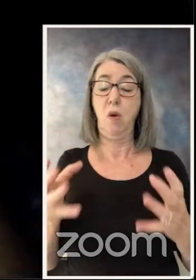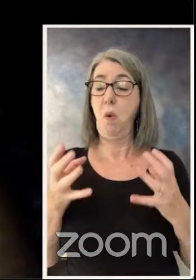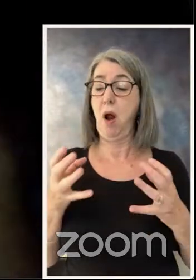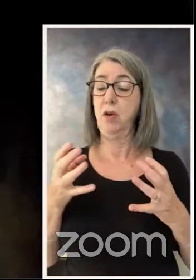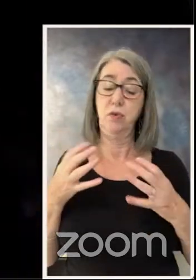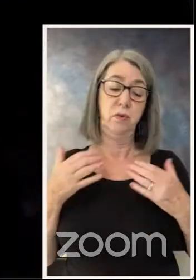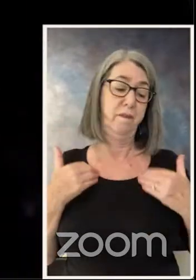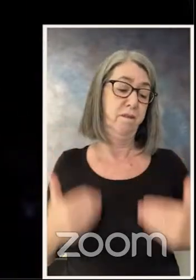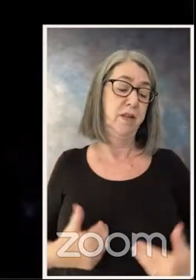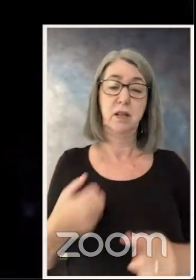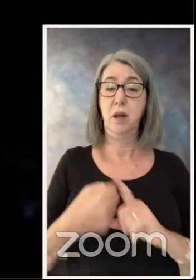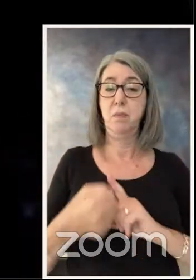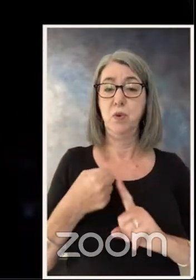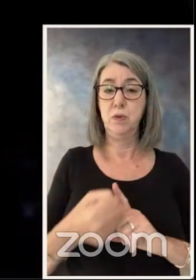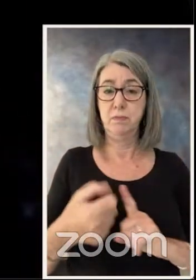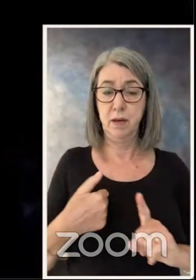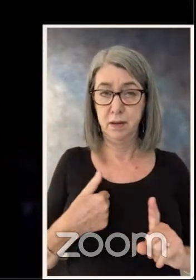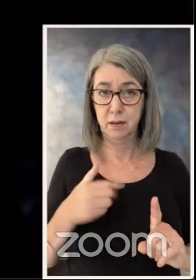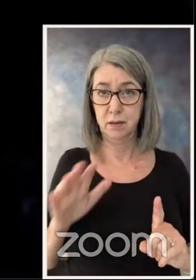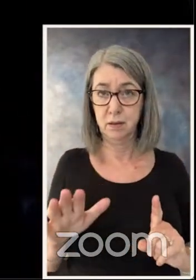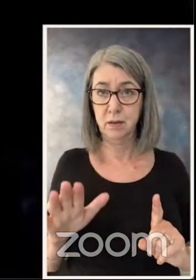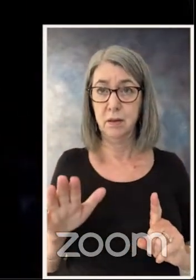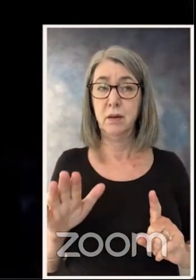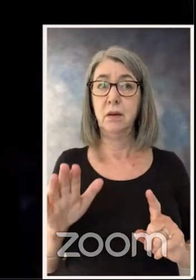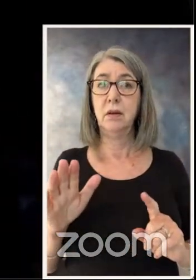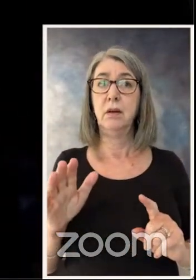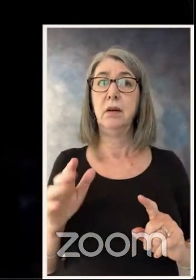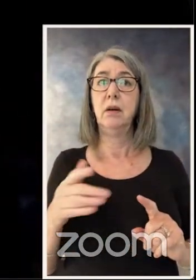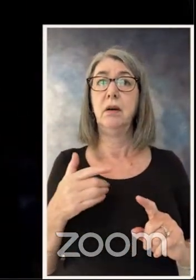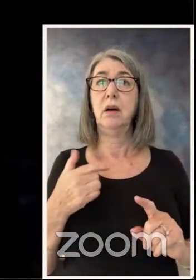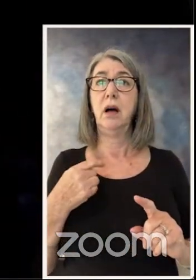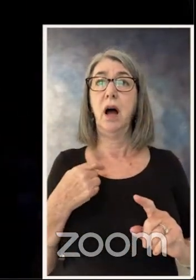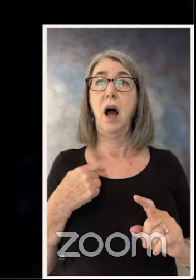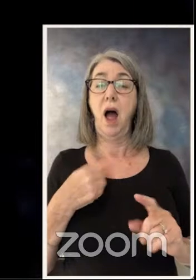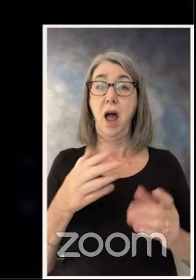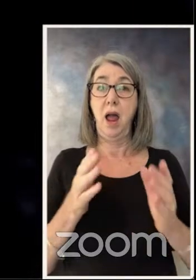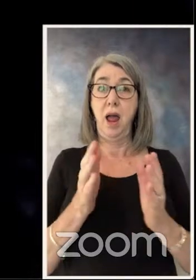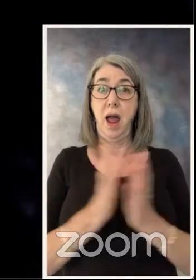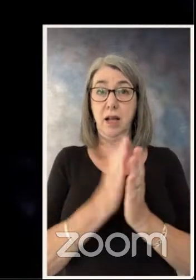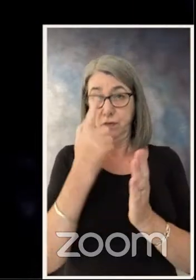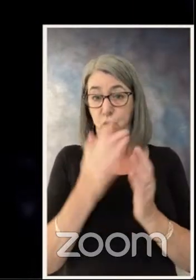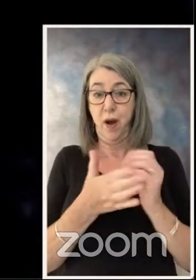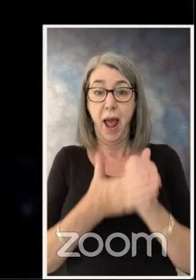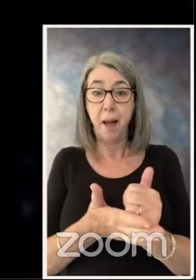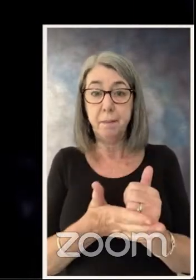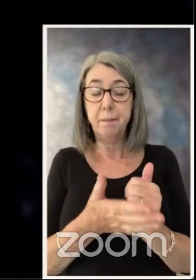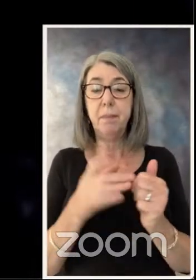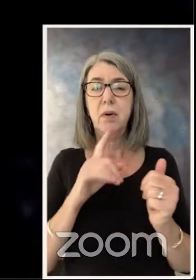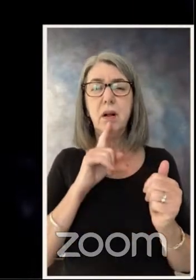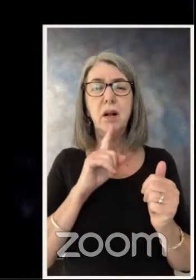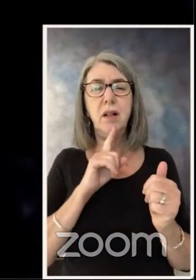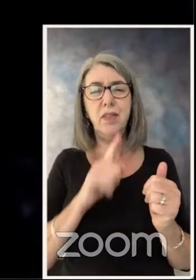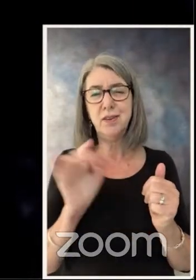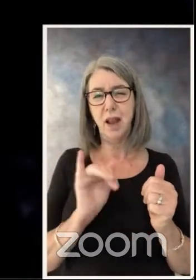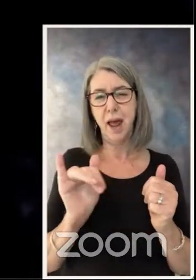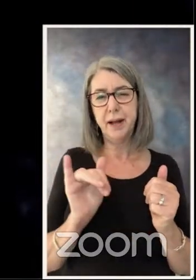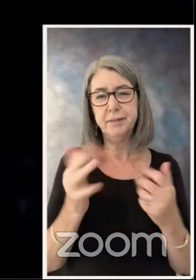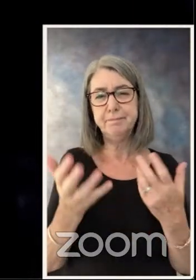wanted to physically abuse me. So I asked for help, and there's this